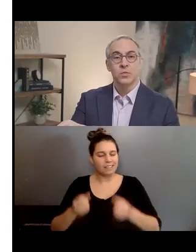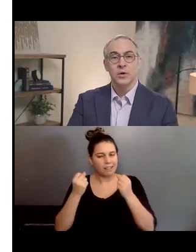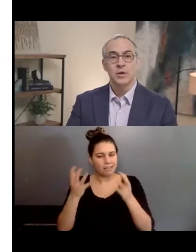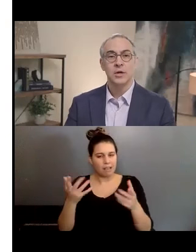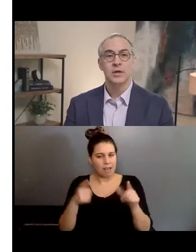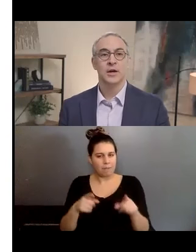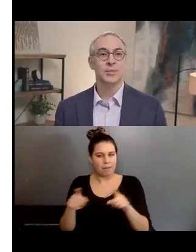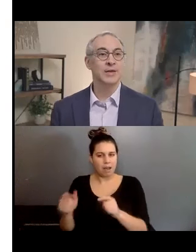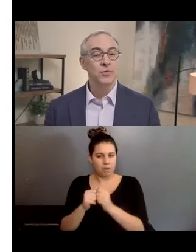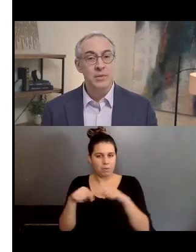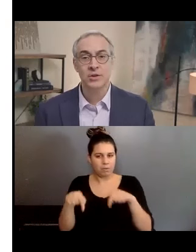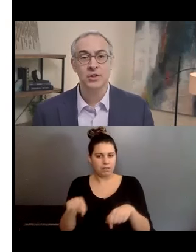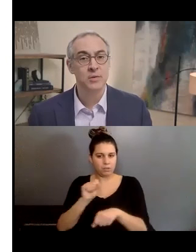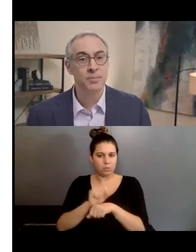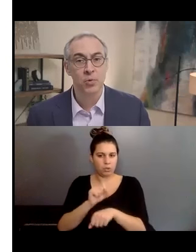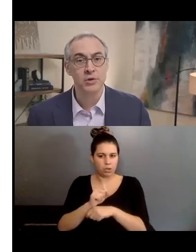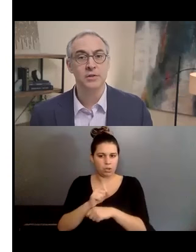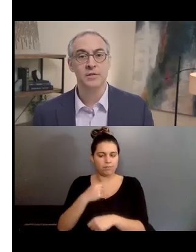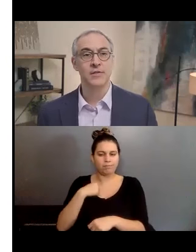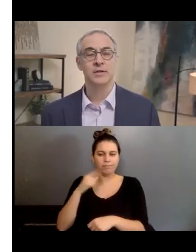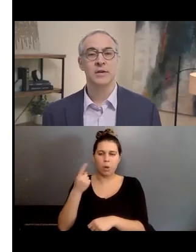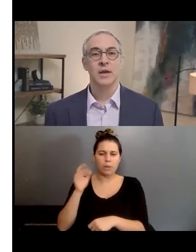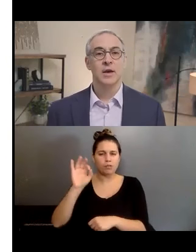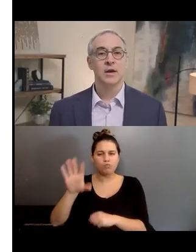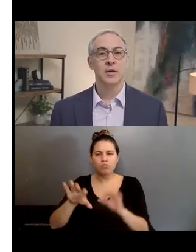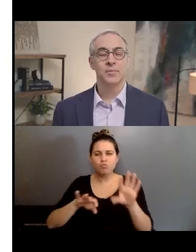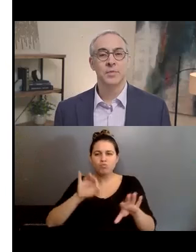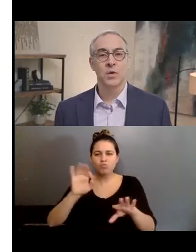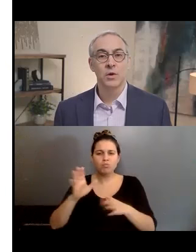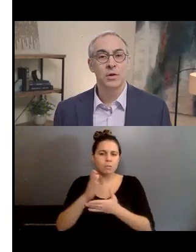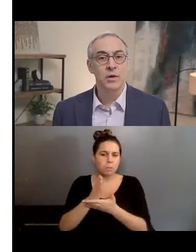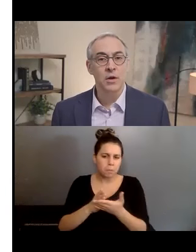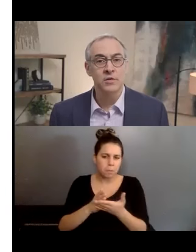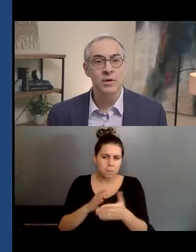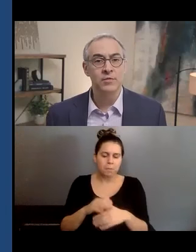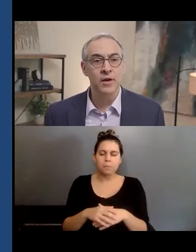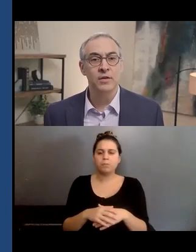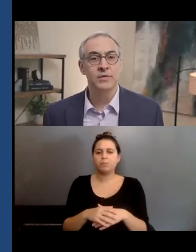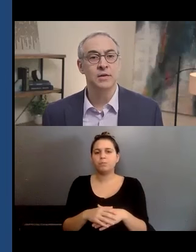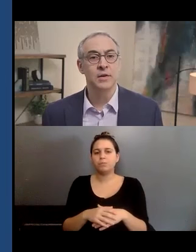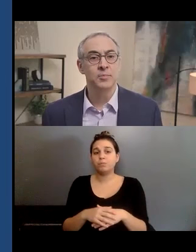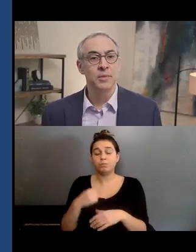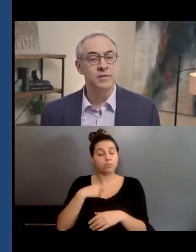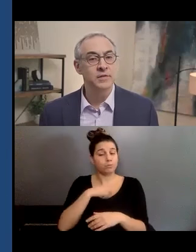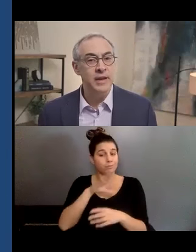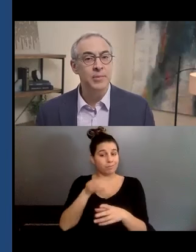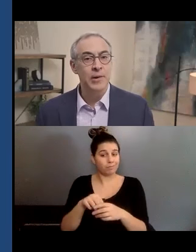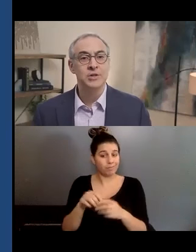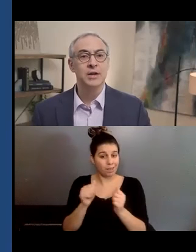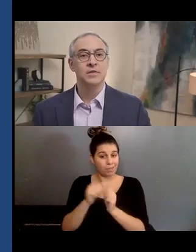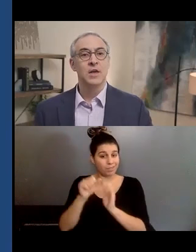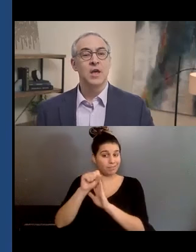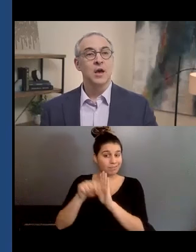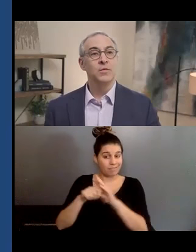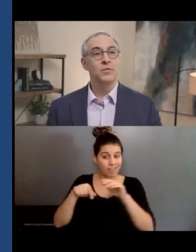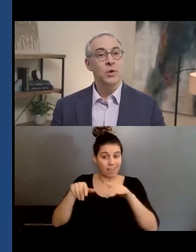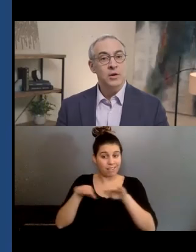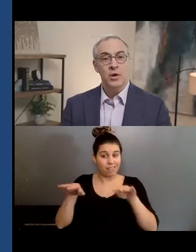this work, and I've only mentioned portions of it. We're also involved in state